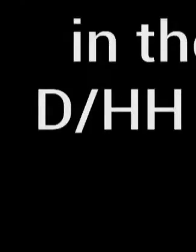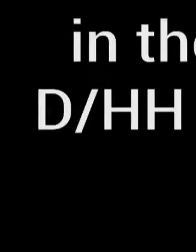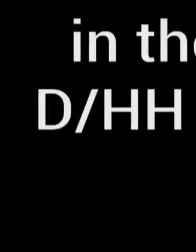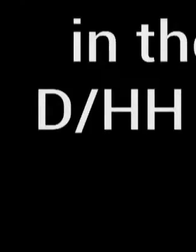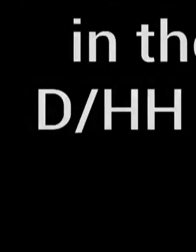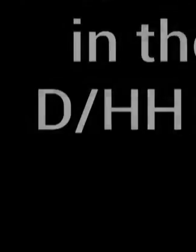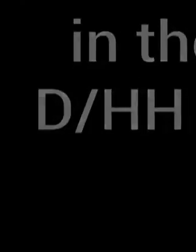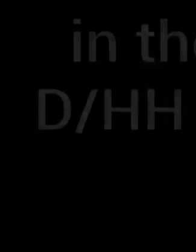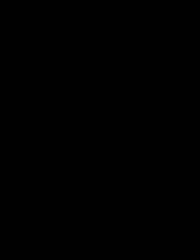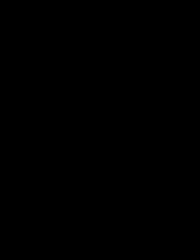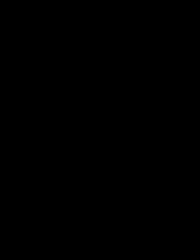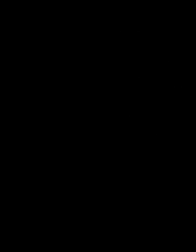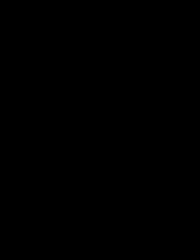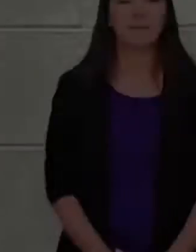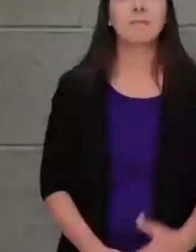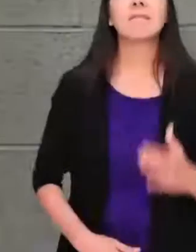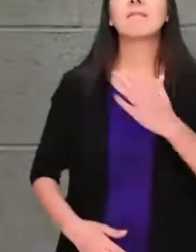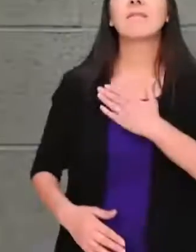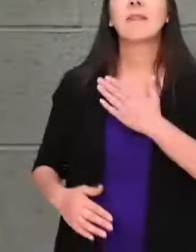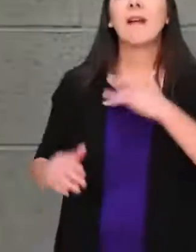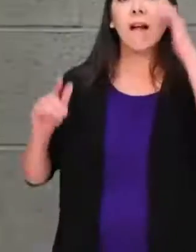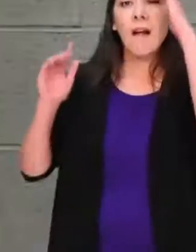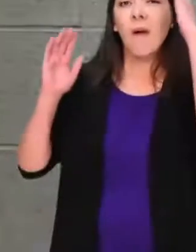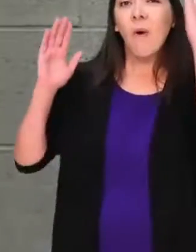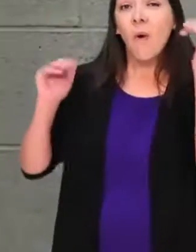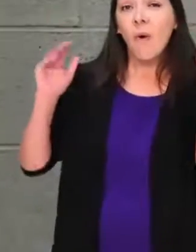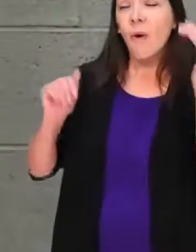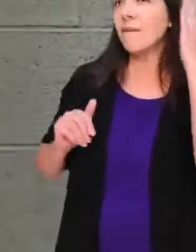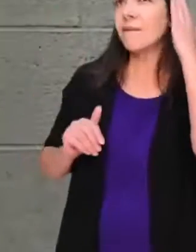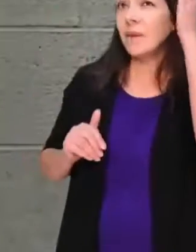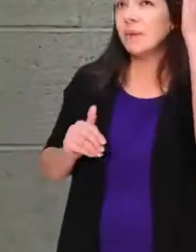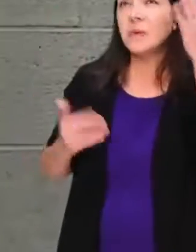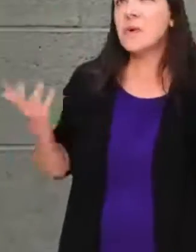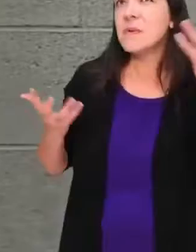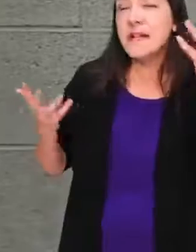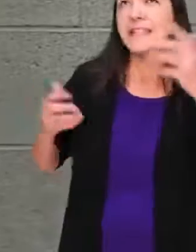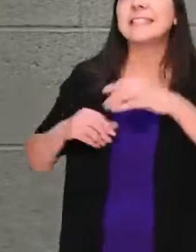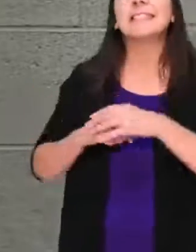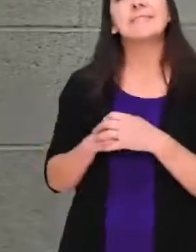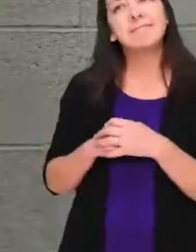your deaf/hard of hearing child? My hope for the future,